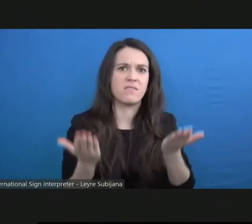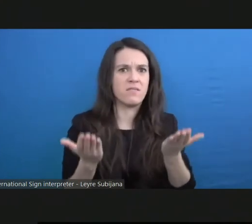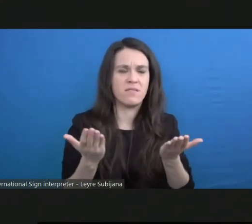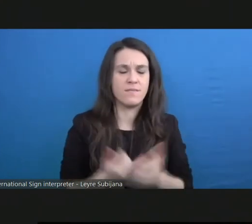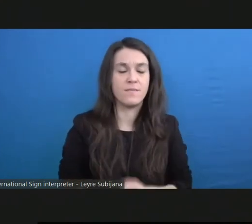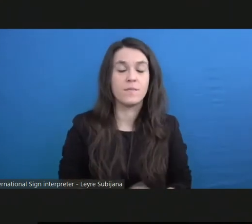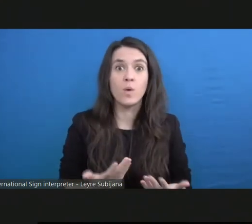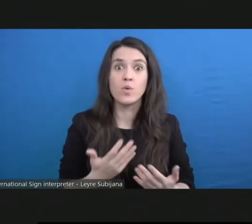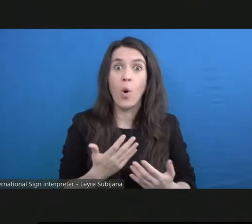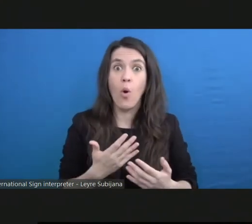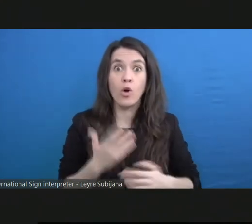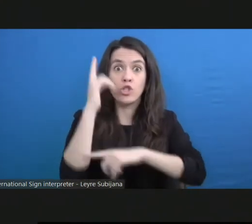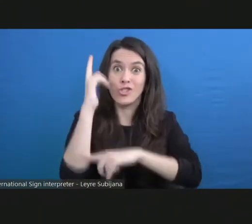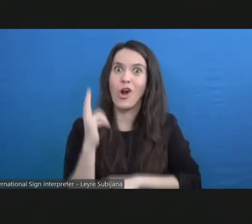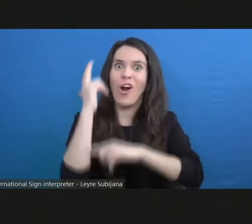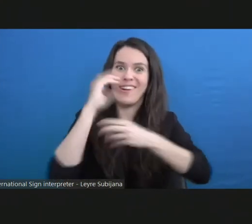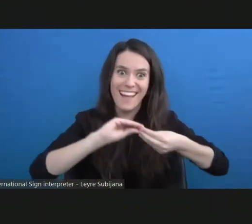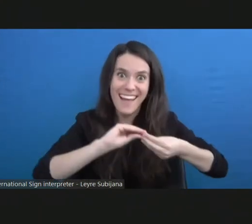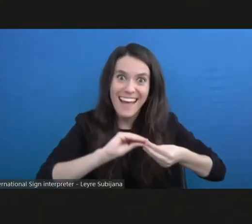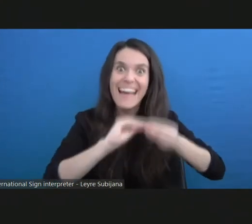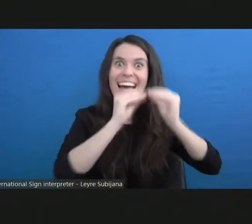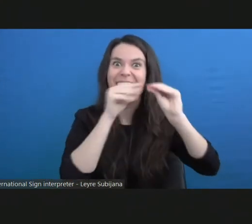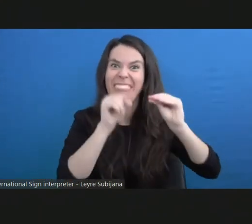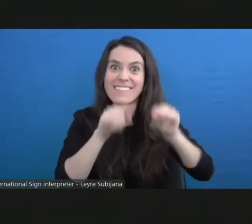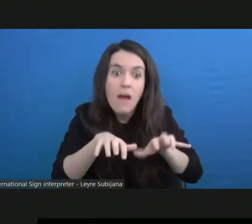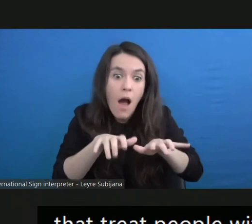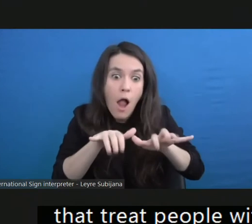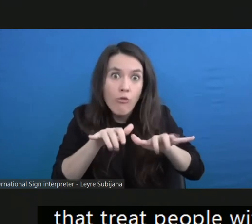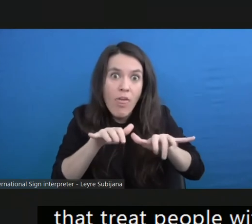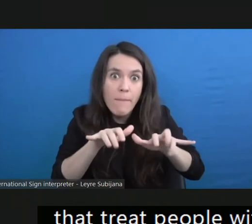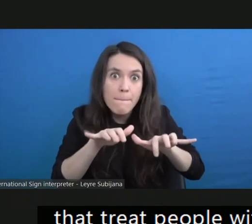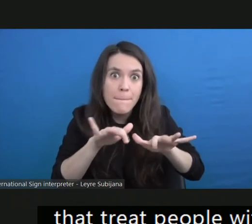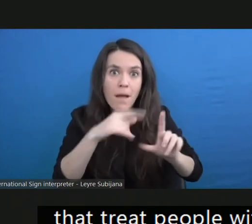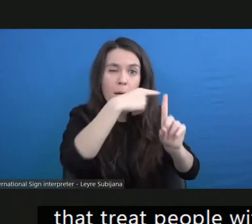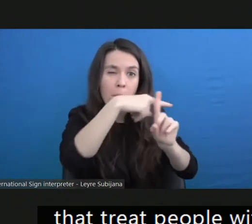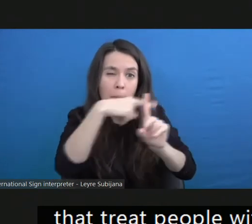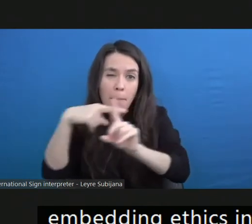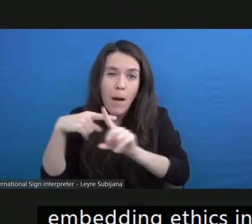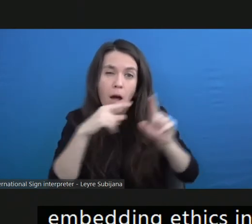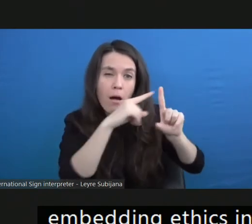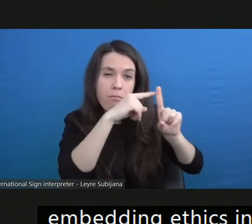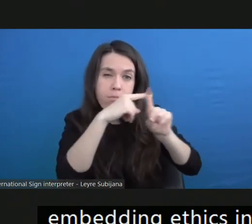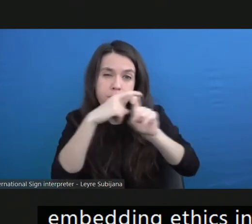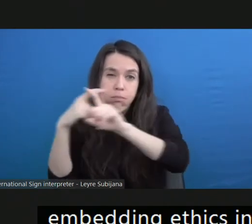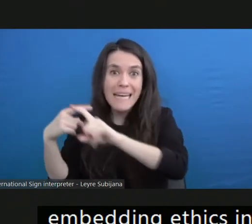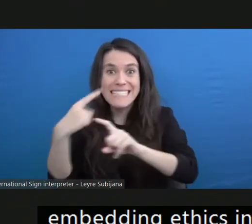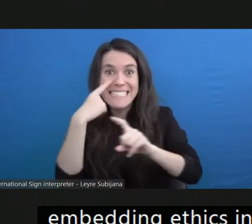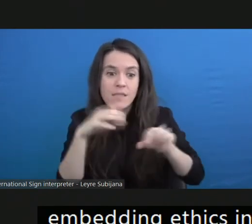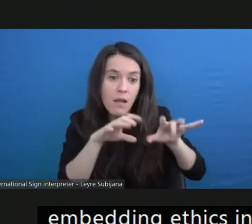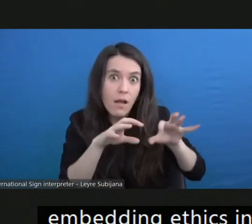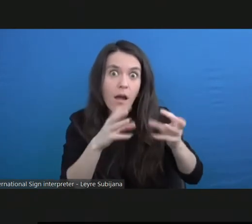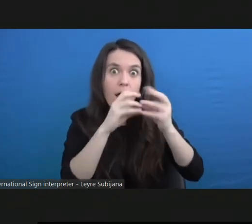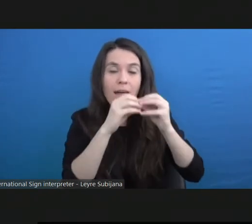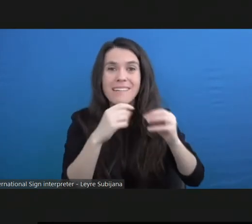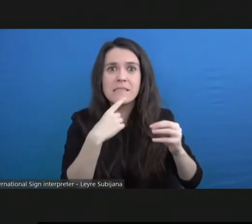very beginning of the creation of an algorithm, you will avoid 90% of danger of